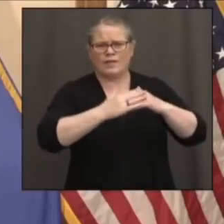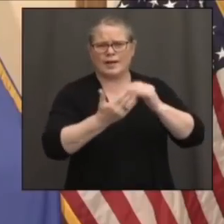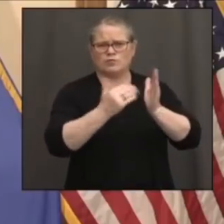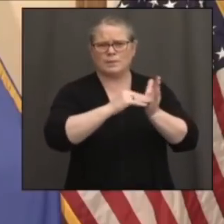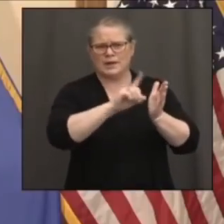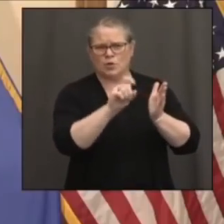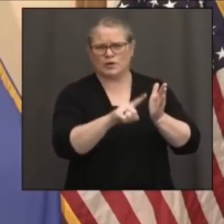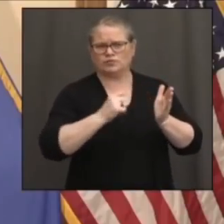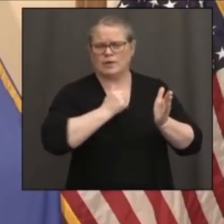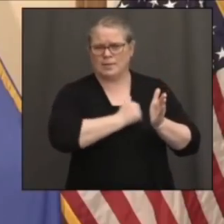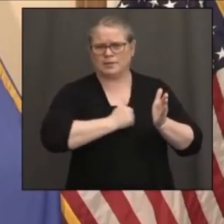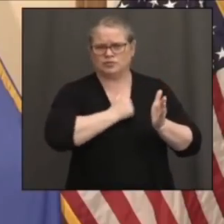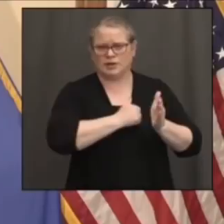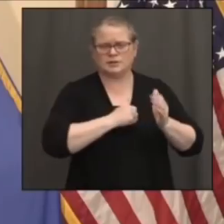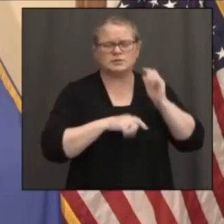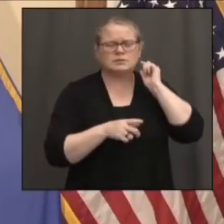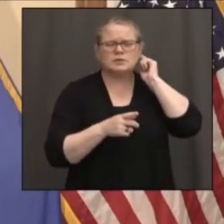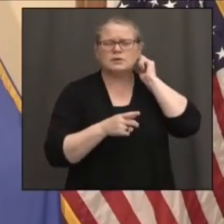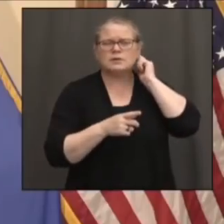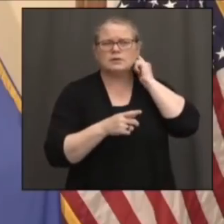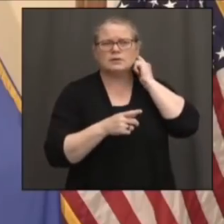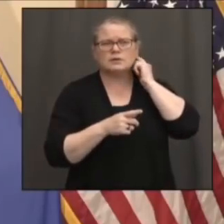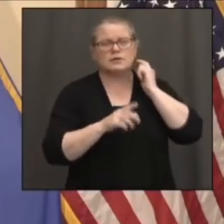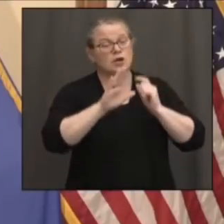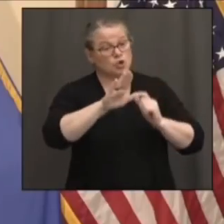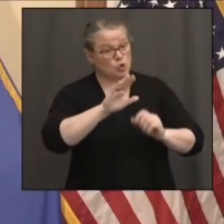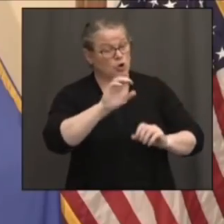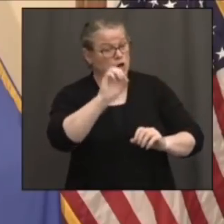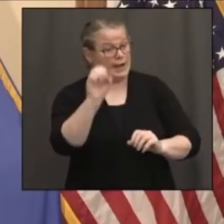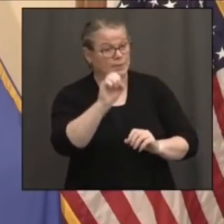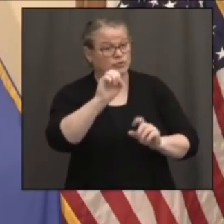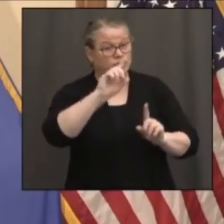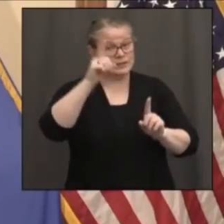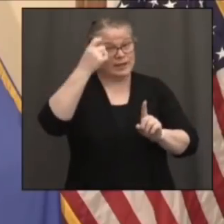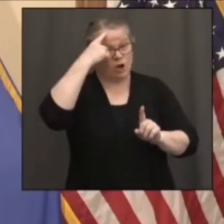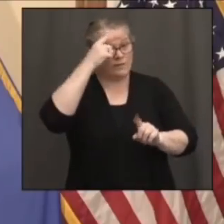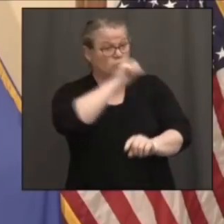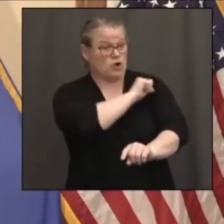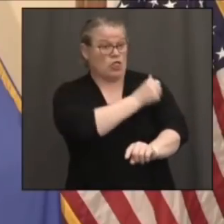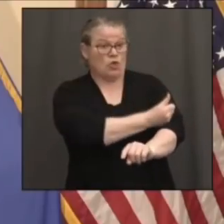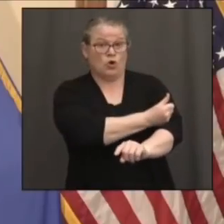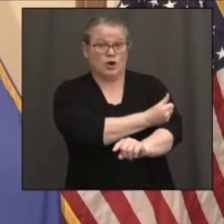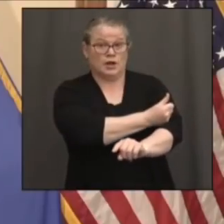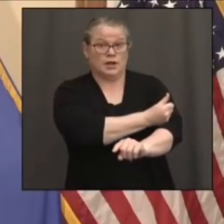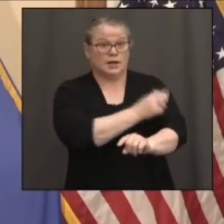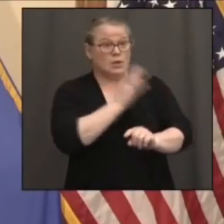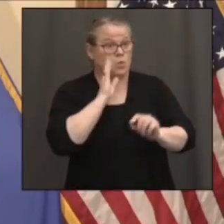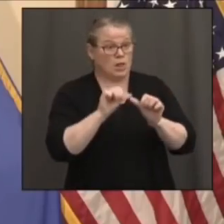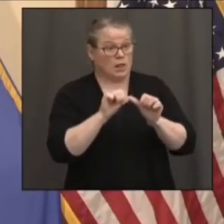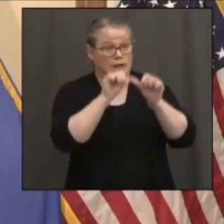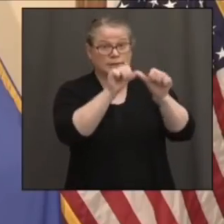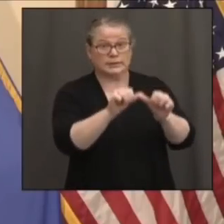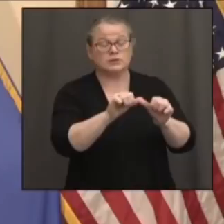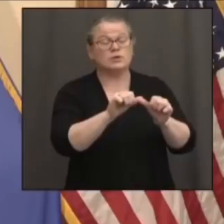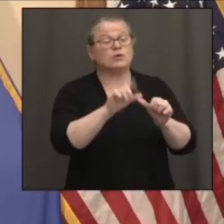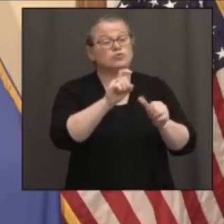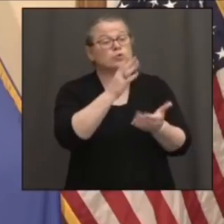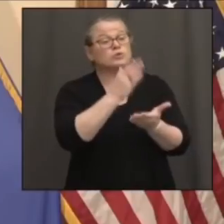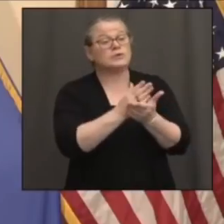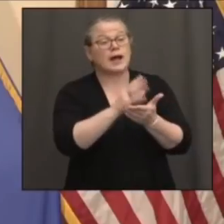you anticipate your emergency powers going on beyond the May 20th date, and to what extent do you think they